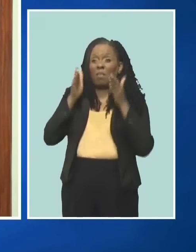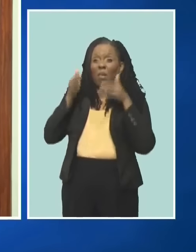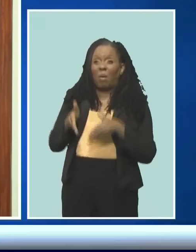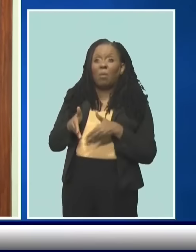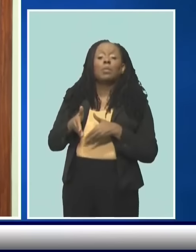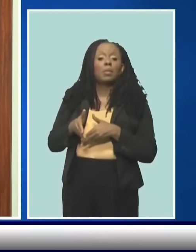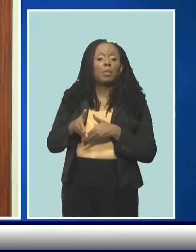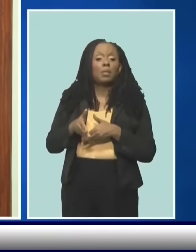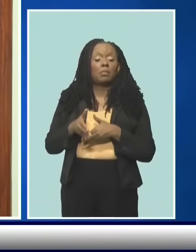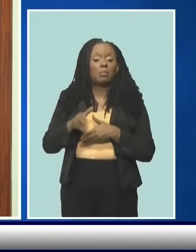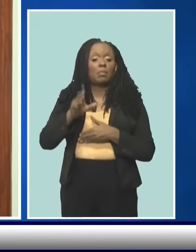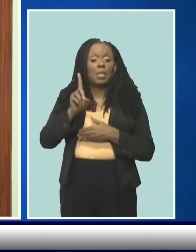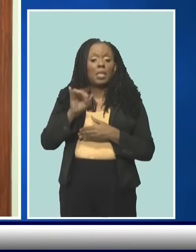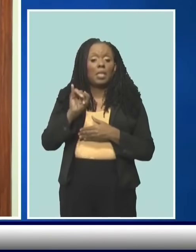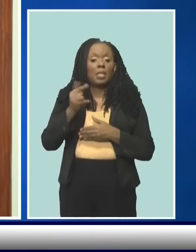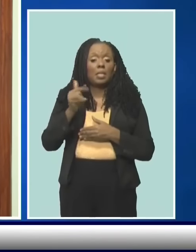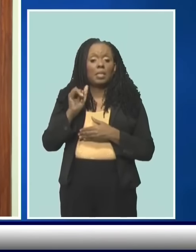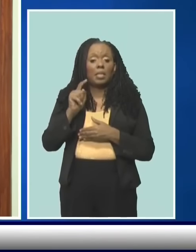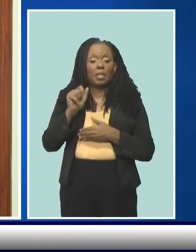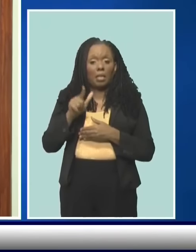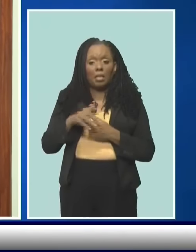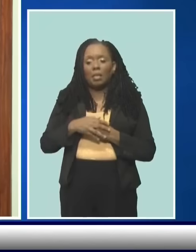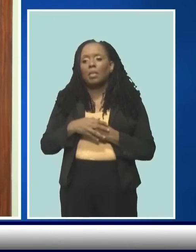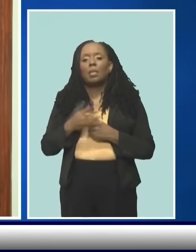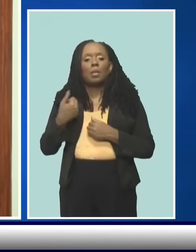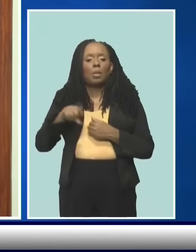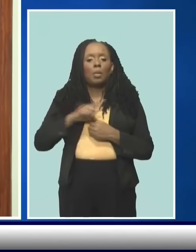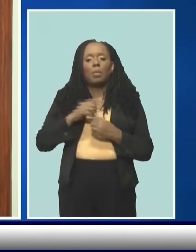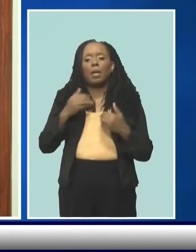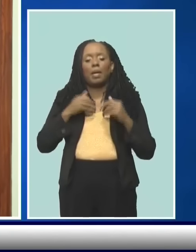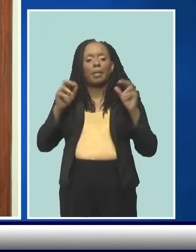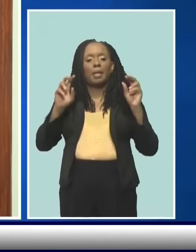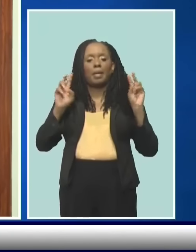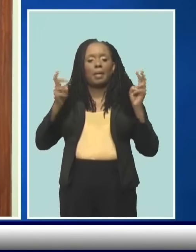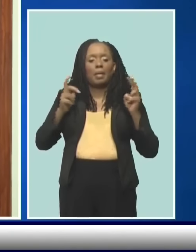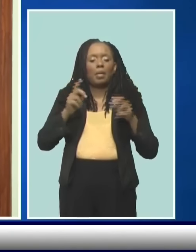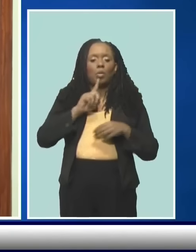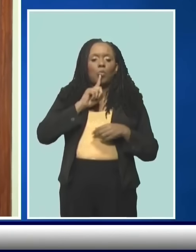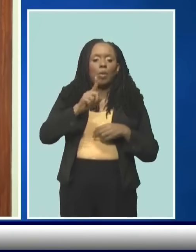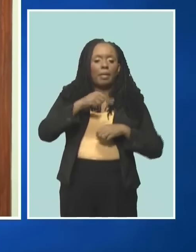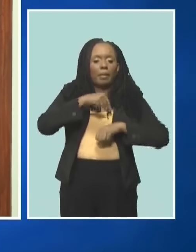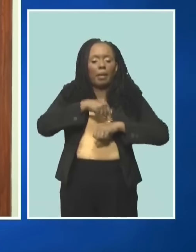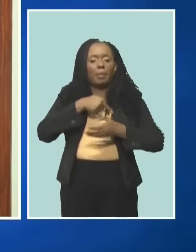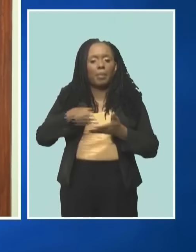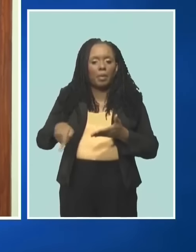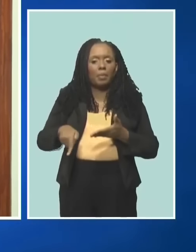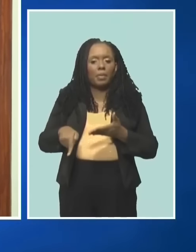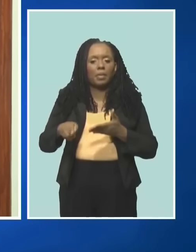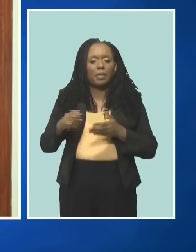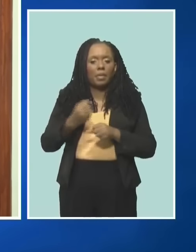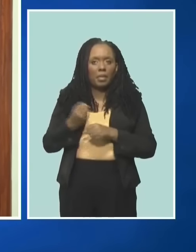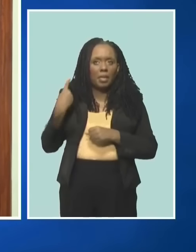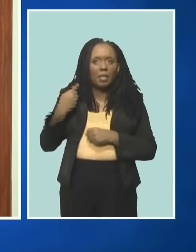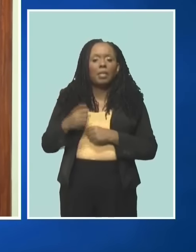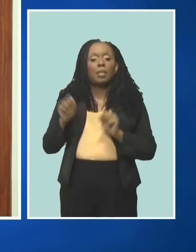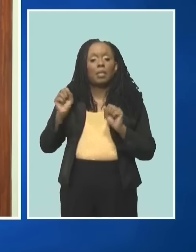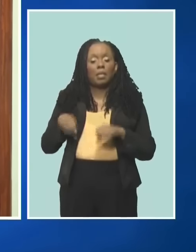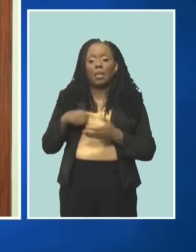first part of it was with real-time payments. We would have rolled out real-time payments last year, and so now you can pay another bank